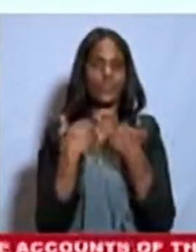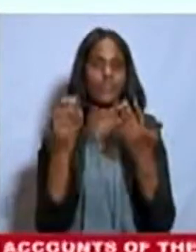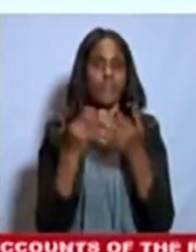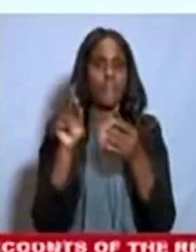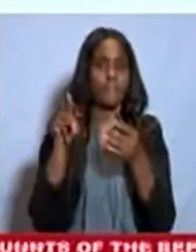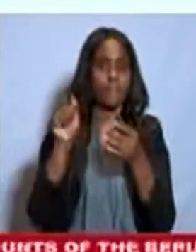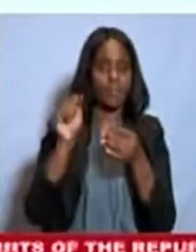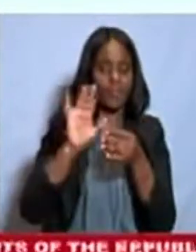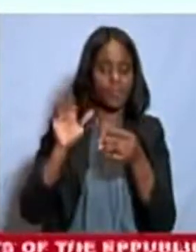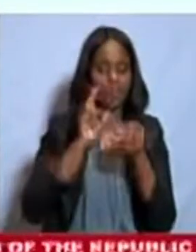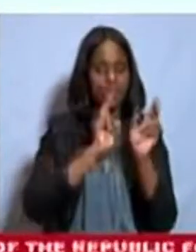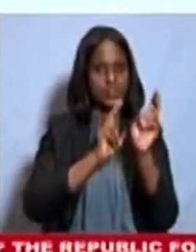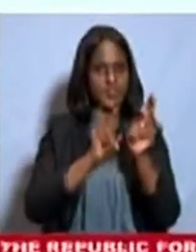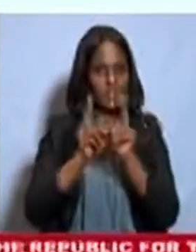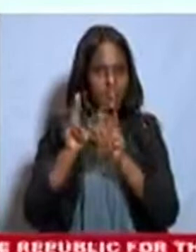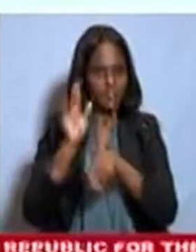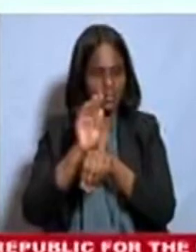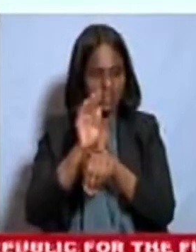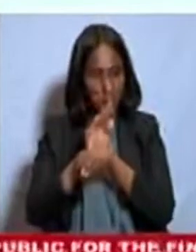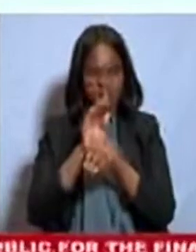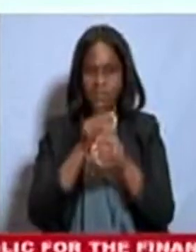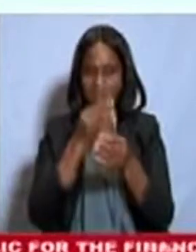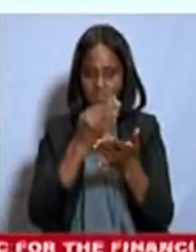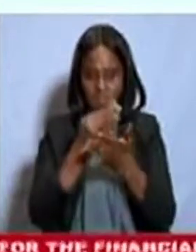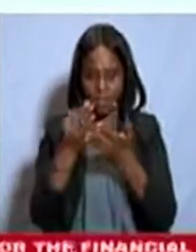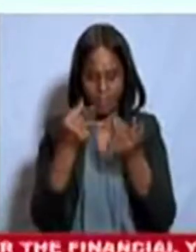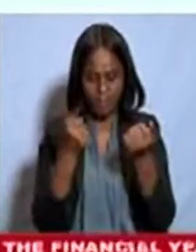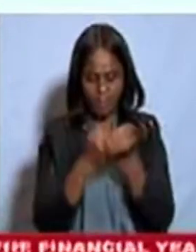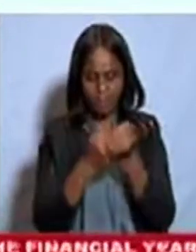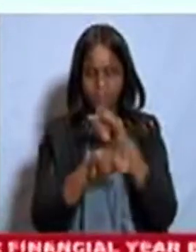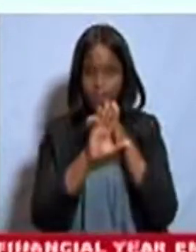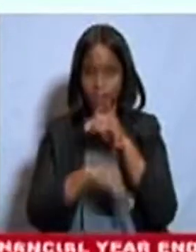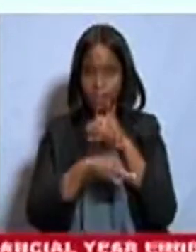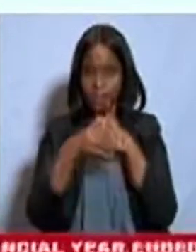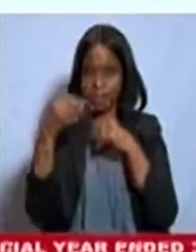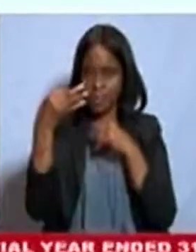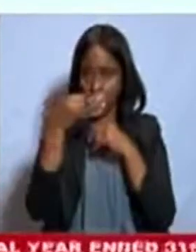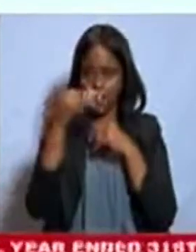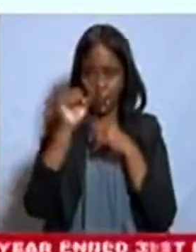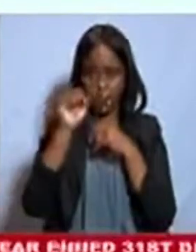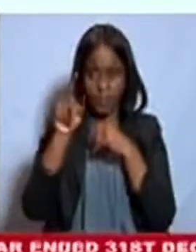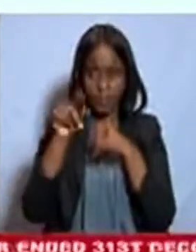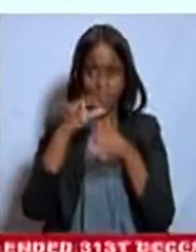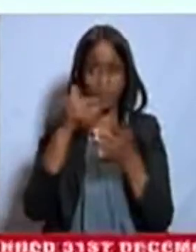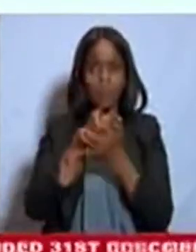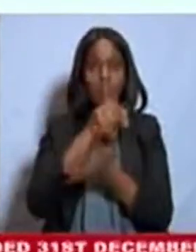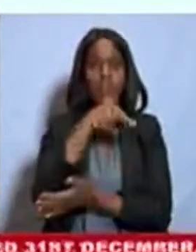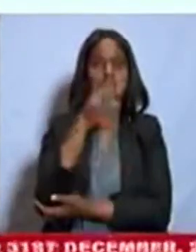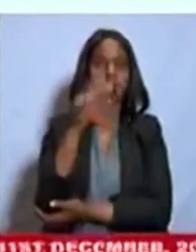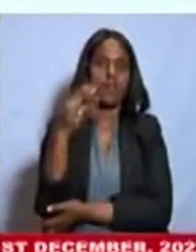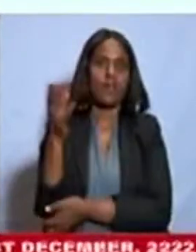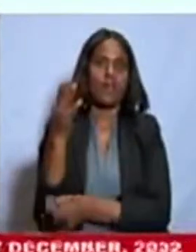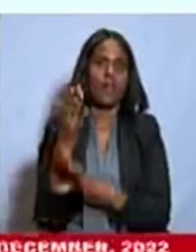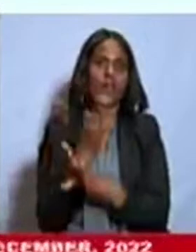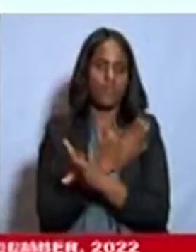Controlling Officer's response: inputs under the Food Security Pack, FSP, were distributed much earlier than those under